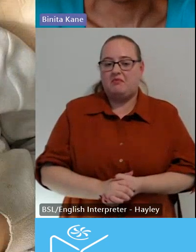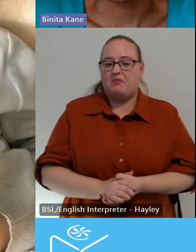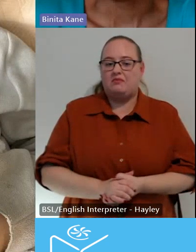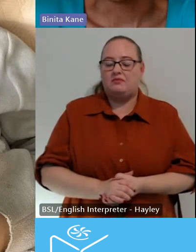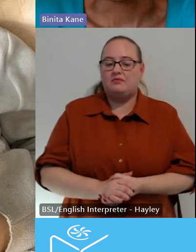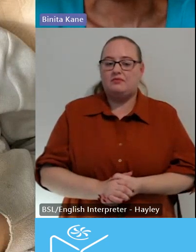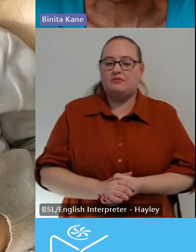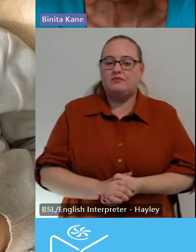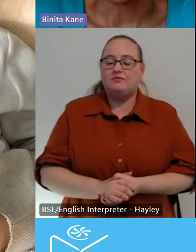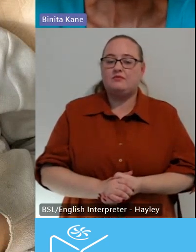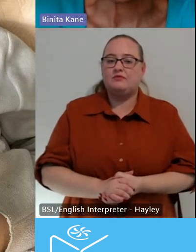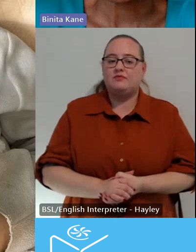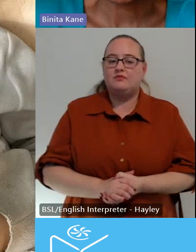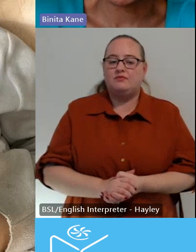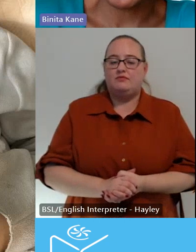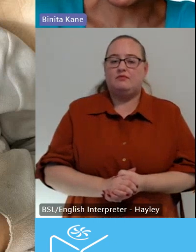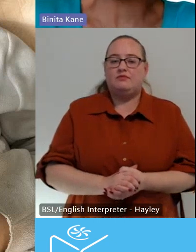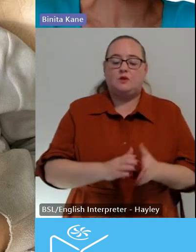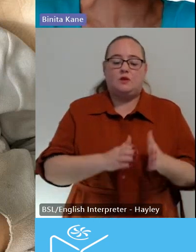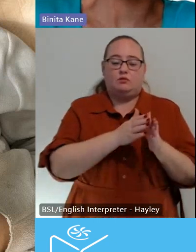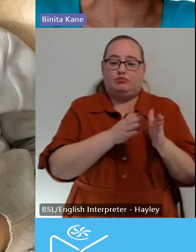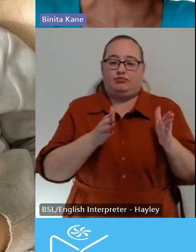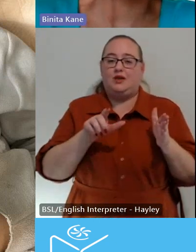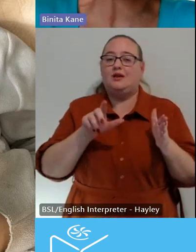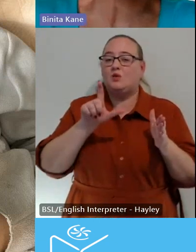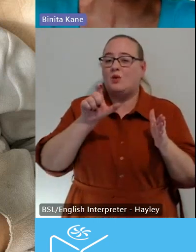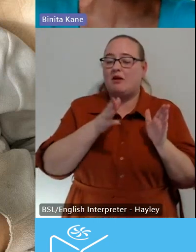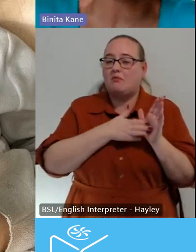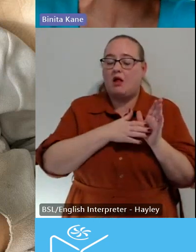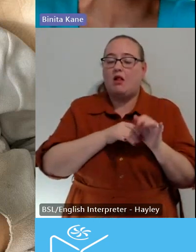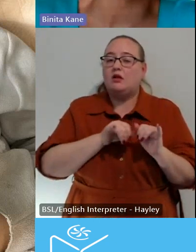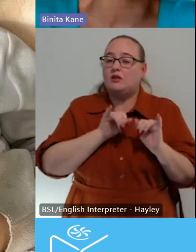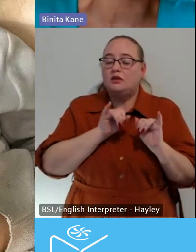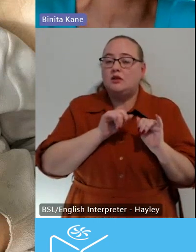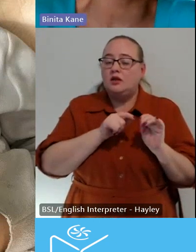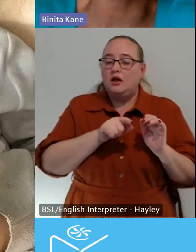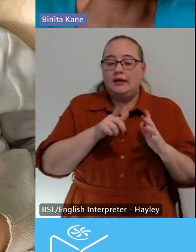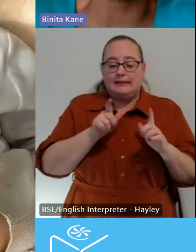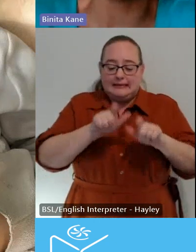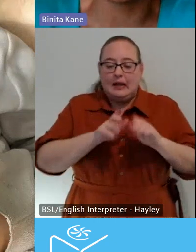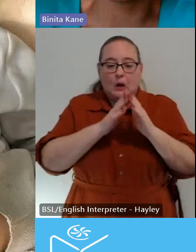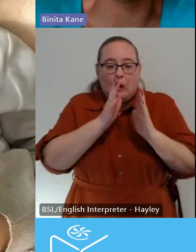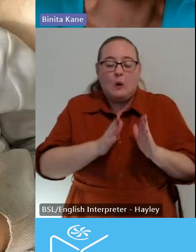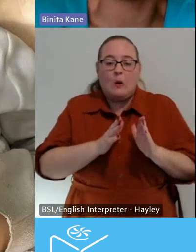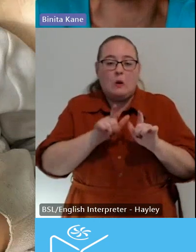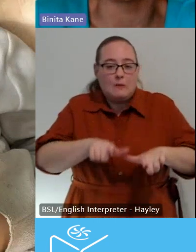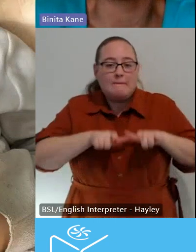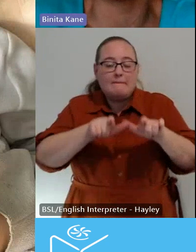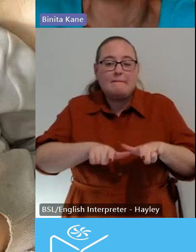So the first 12 months were really quite hellish for her. She was largely housebound. She was too sick